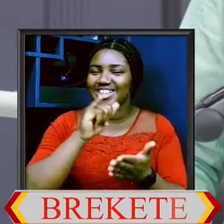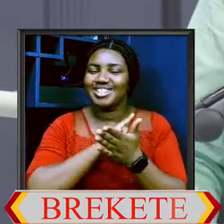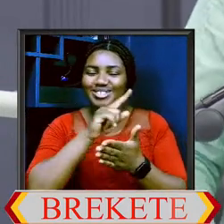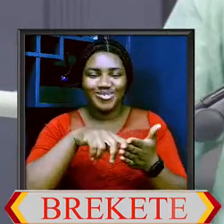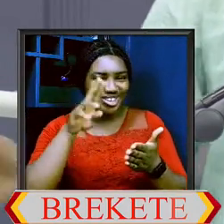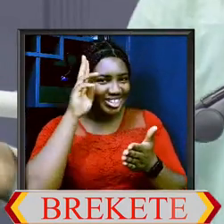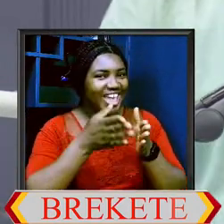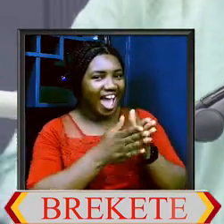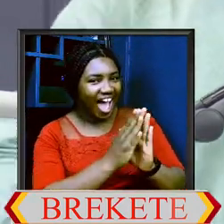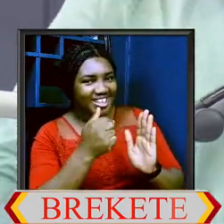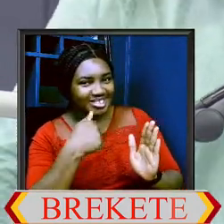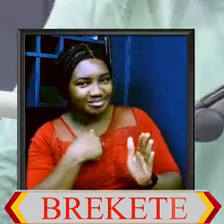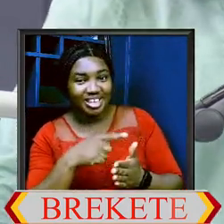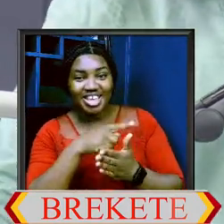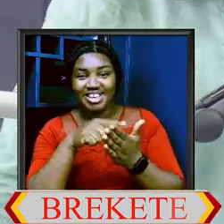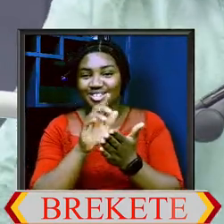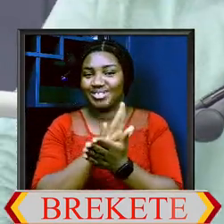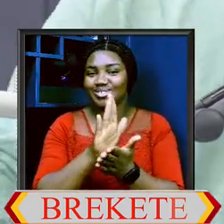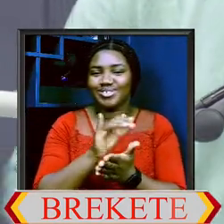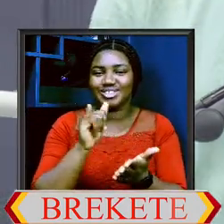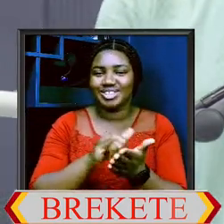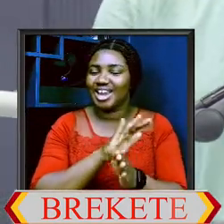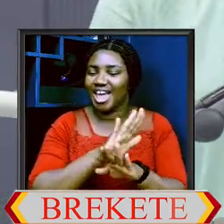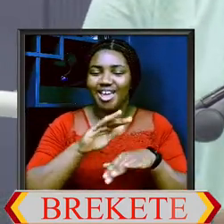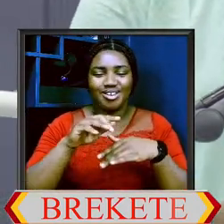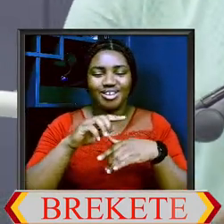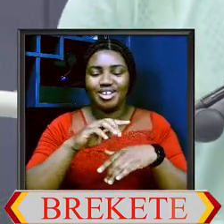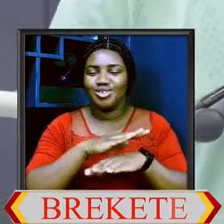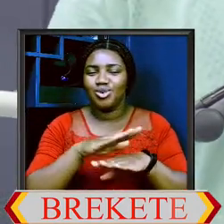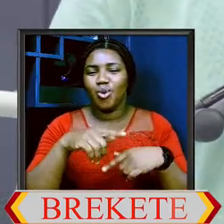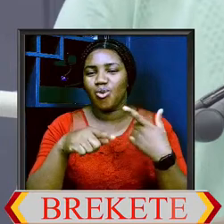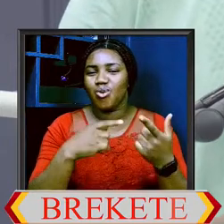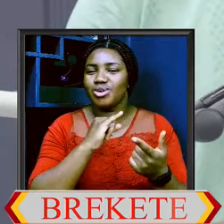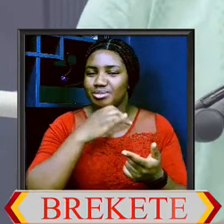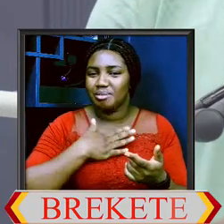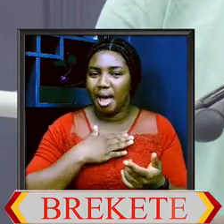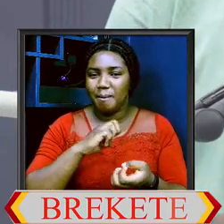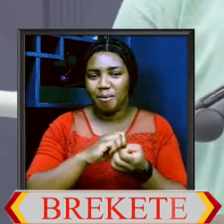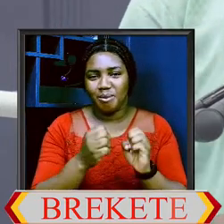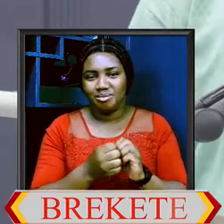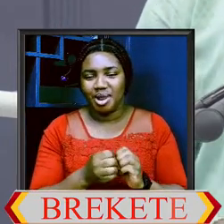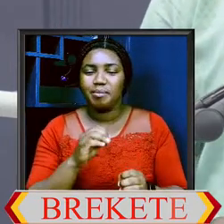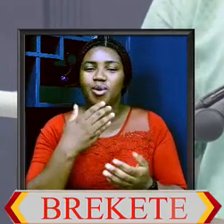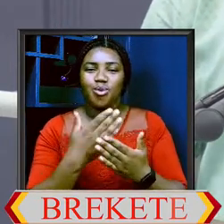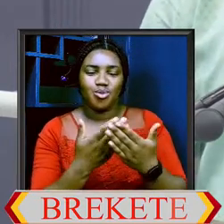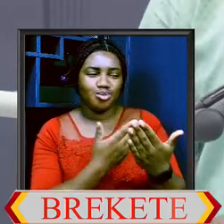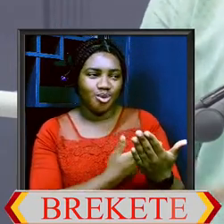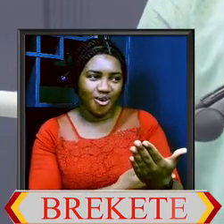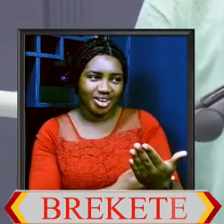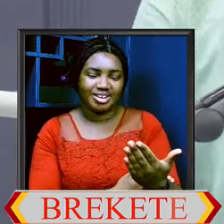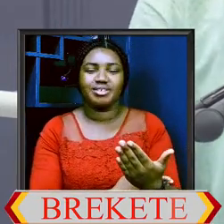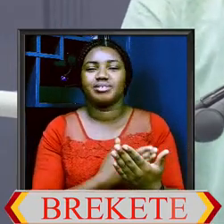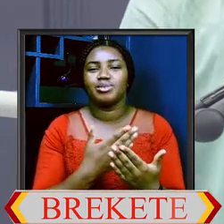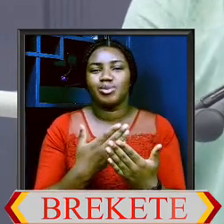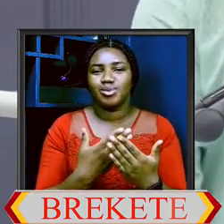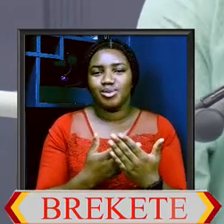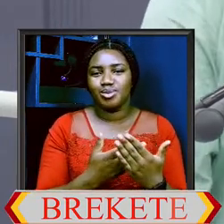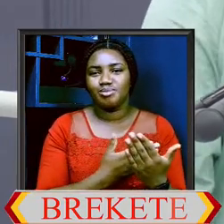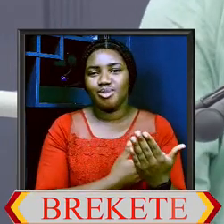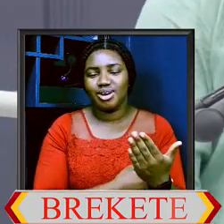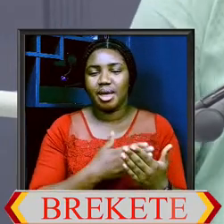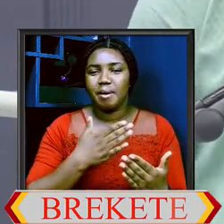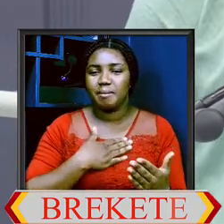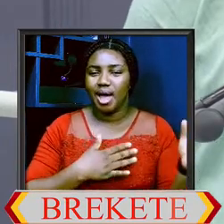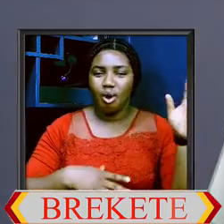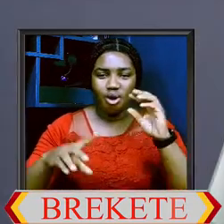change this school no good be my problem hello good morning good morning